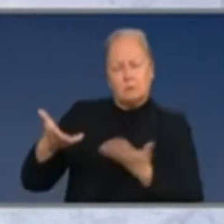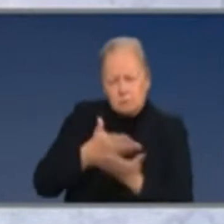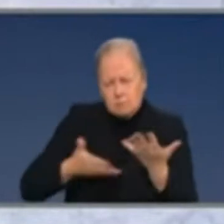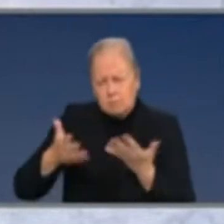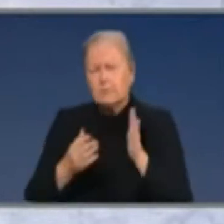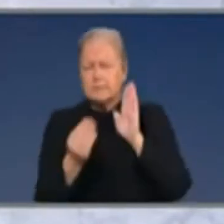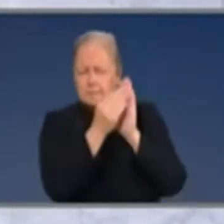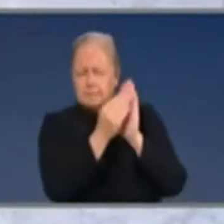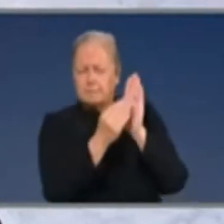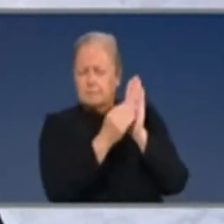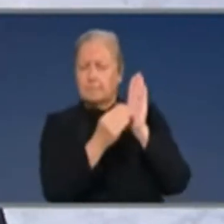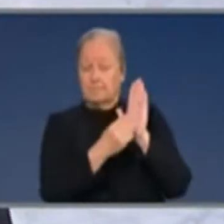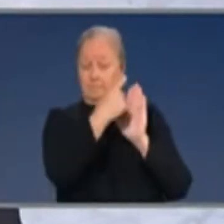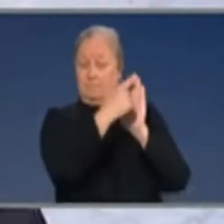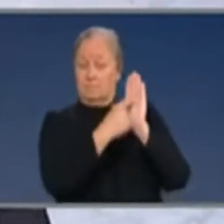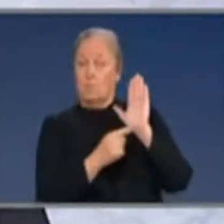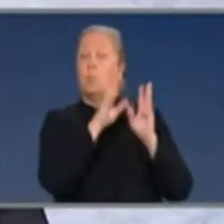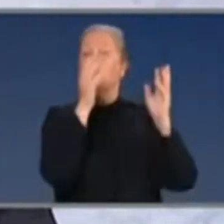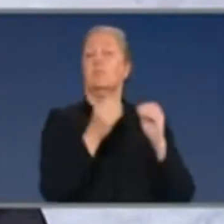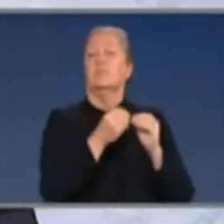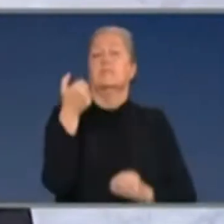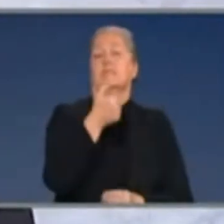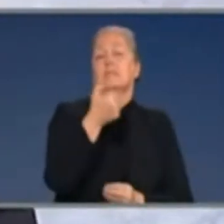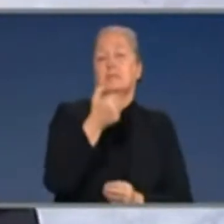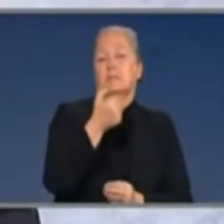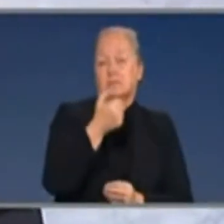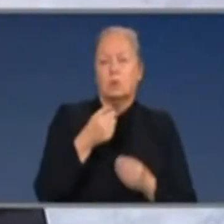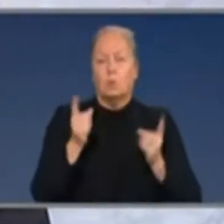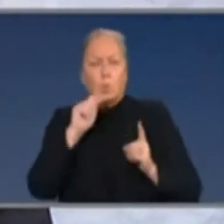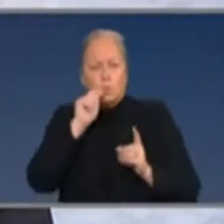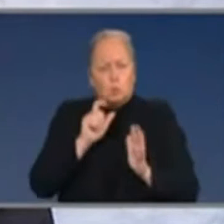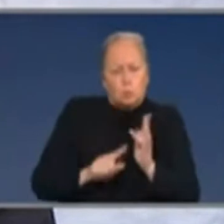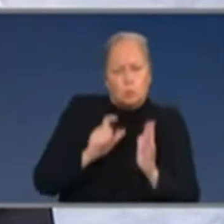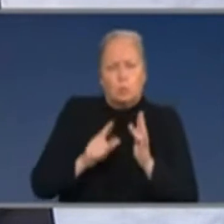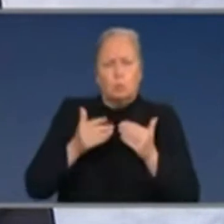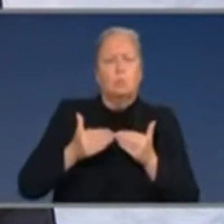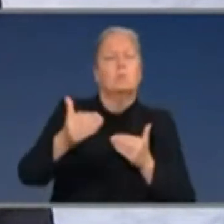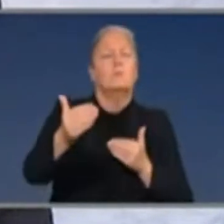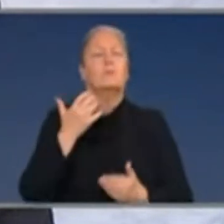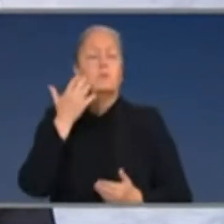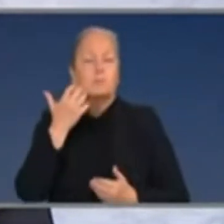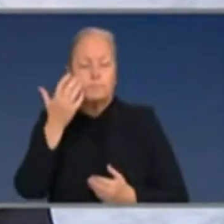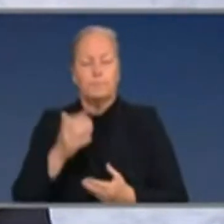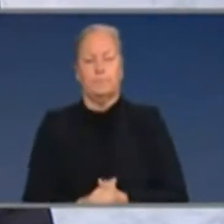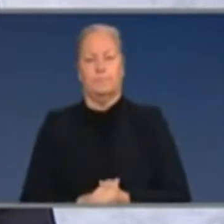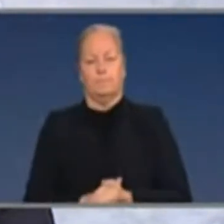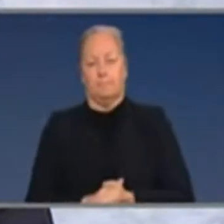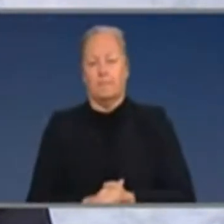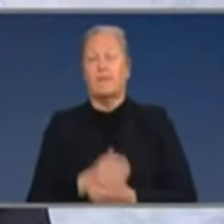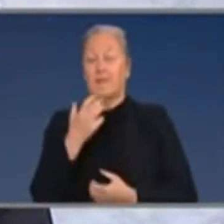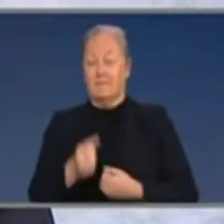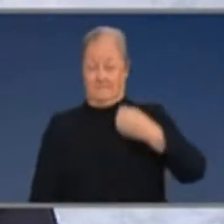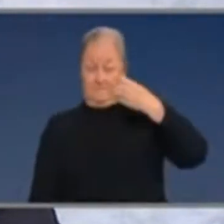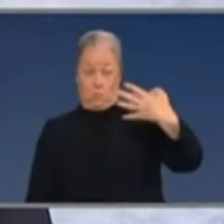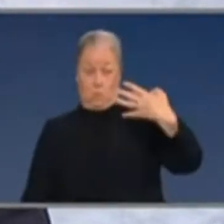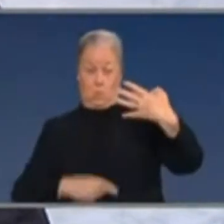setting out these 16, as I understand, particular areas of activity, underpinned by 4 key